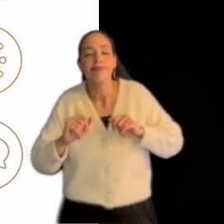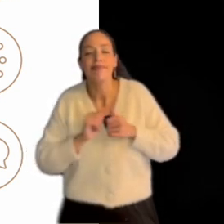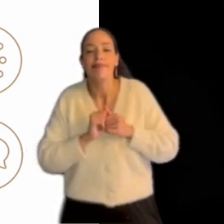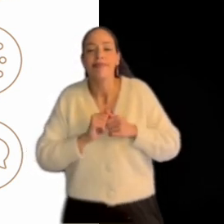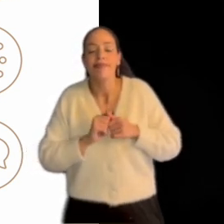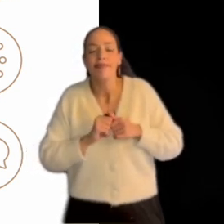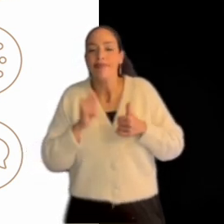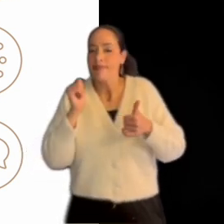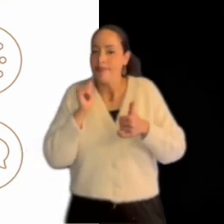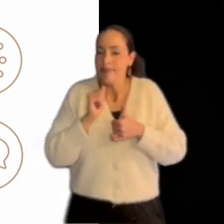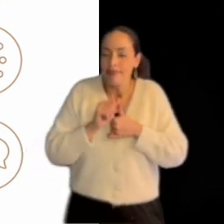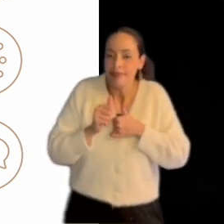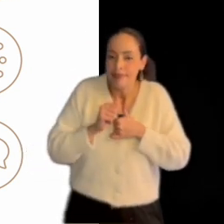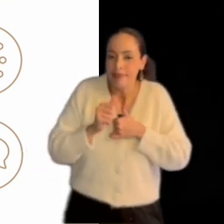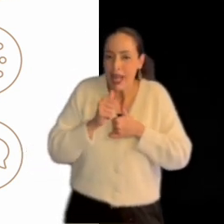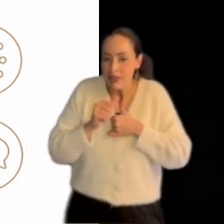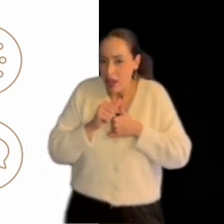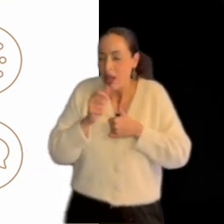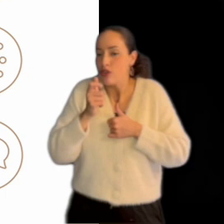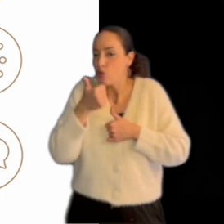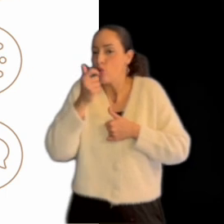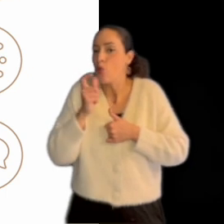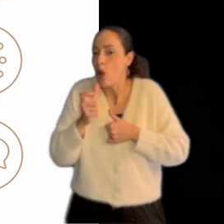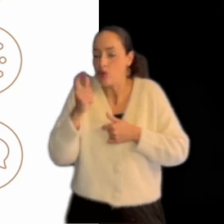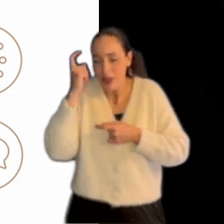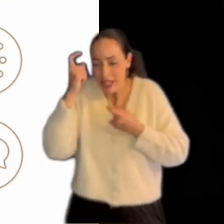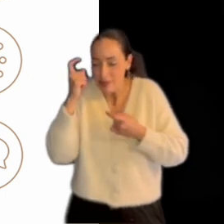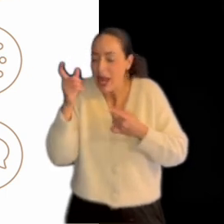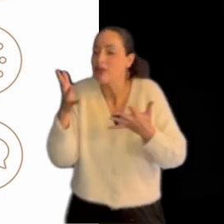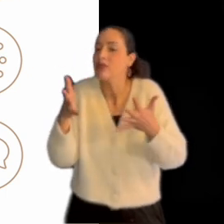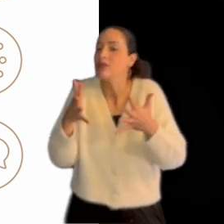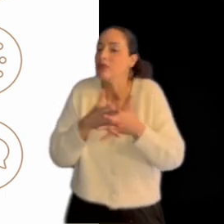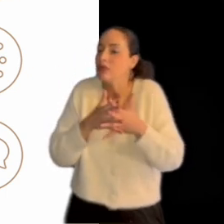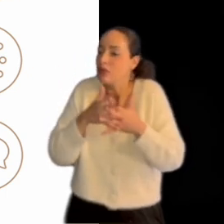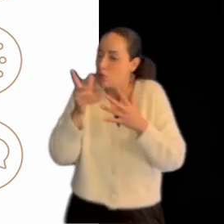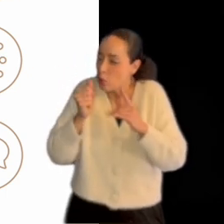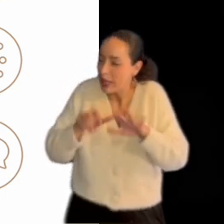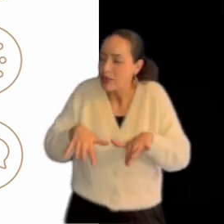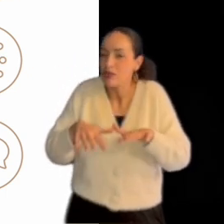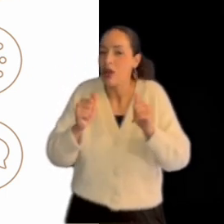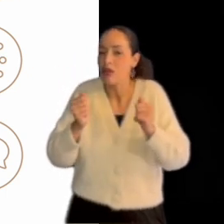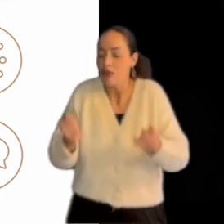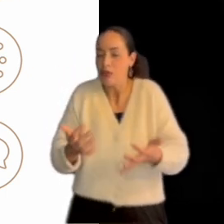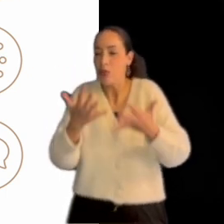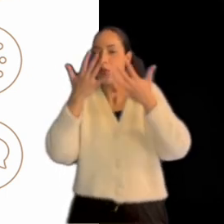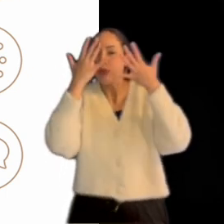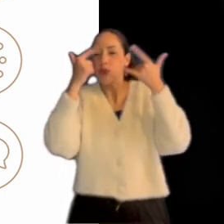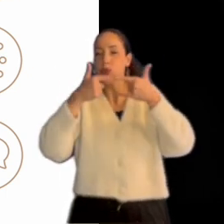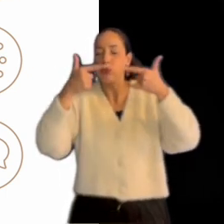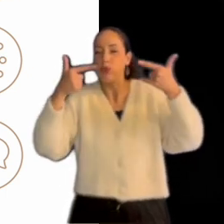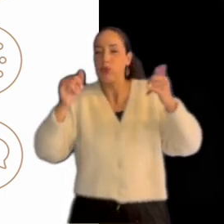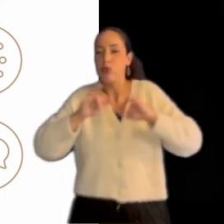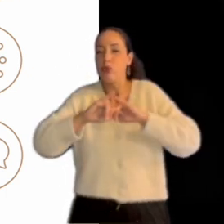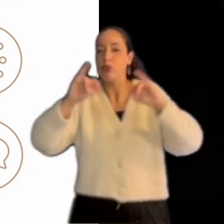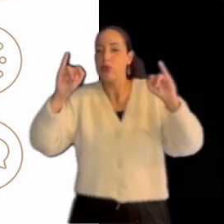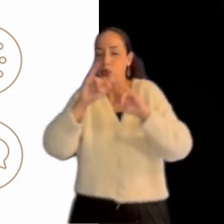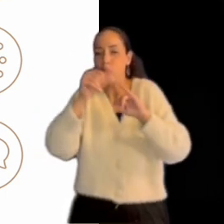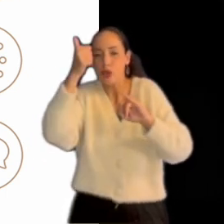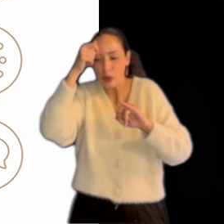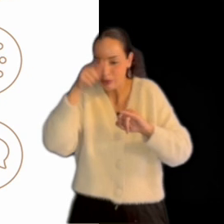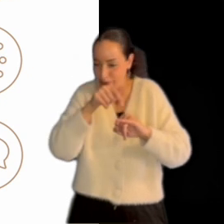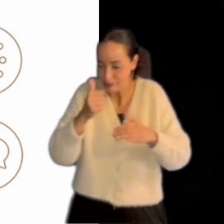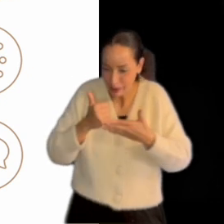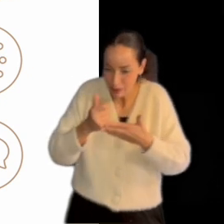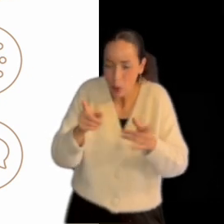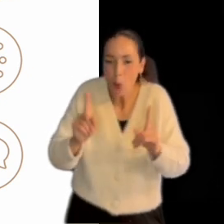too great to know what might help or what they might need. So we offer choices instead. We let them know what is available, what we